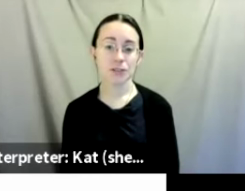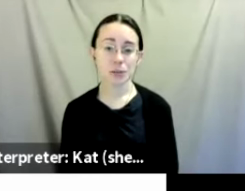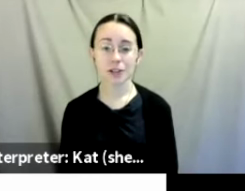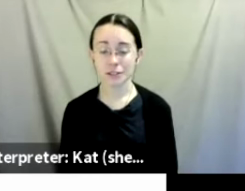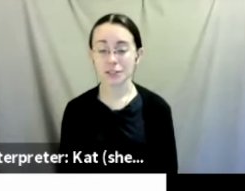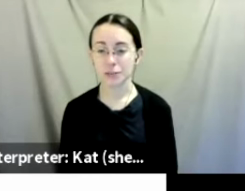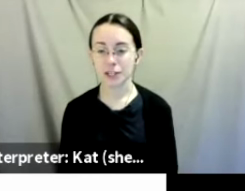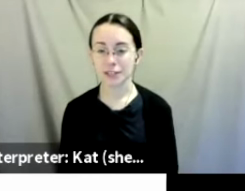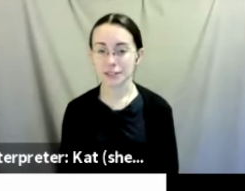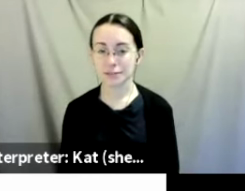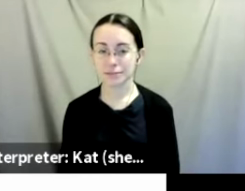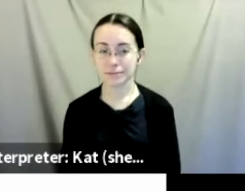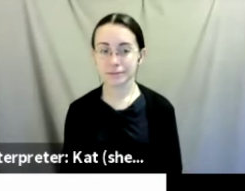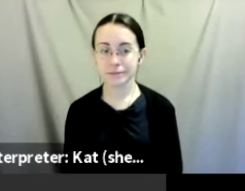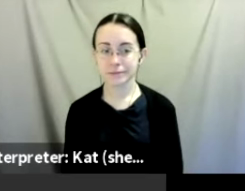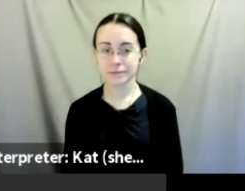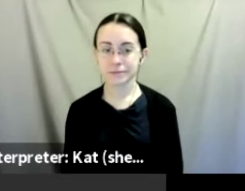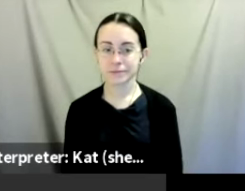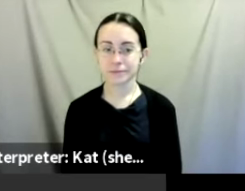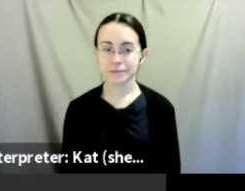that can be a very positive experience.